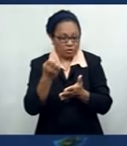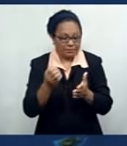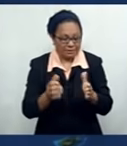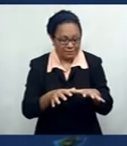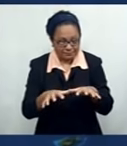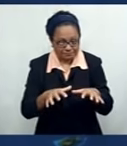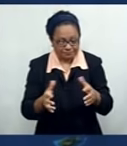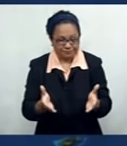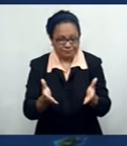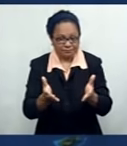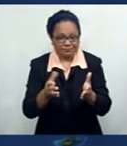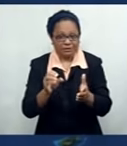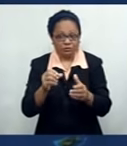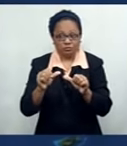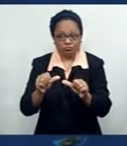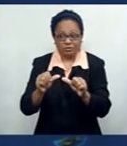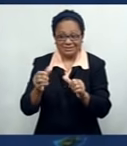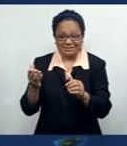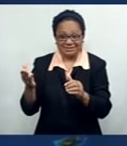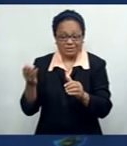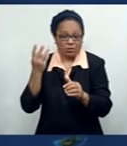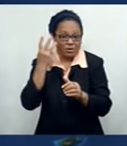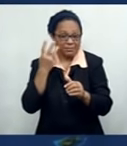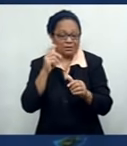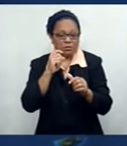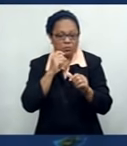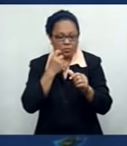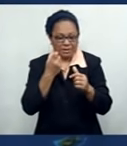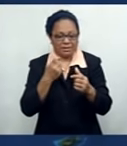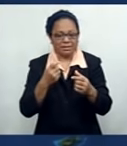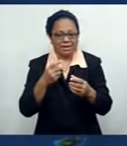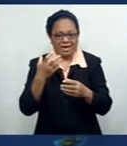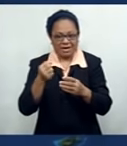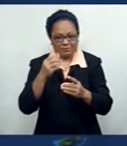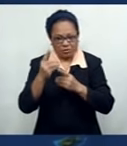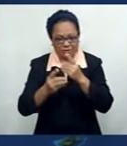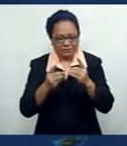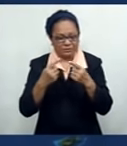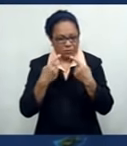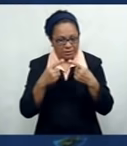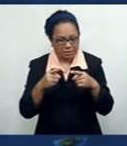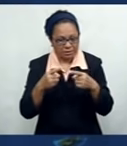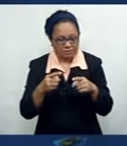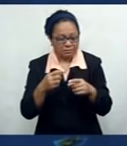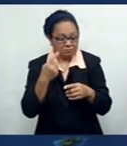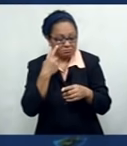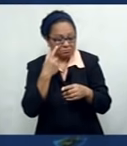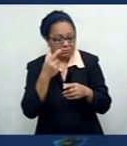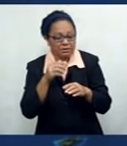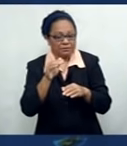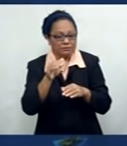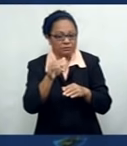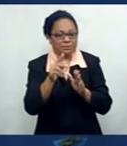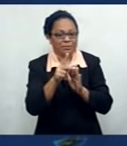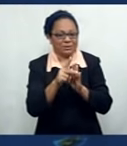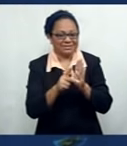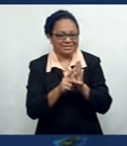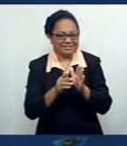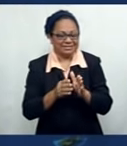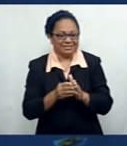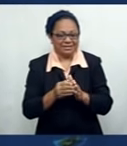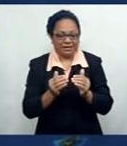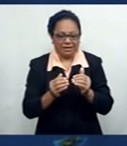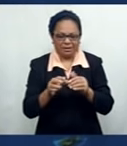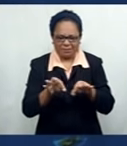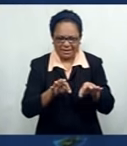by President Christine Lagarde's press conference, where investors will look for any further clues on future policy directions. And we will